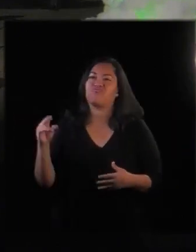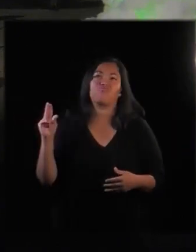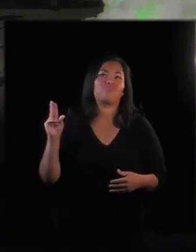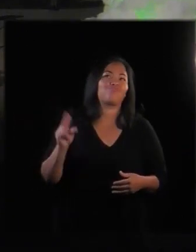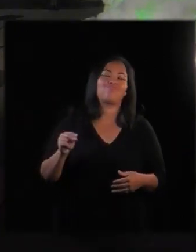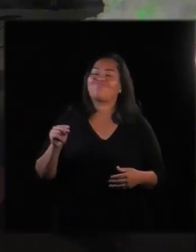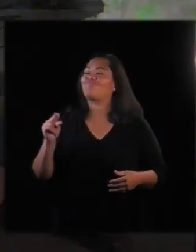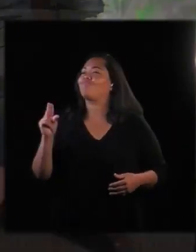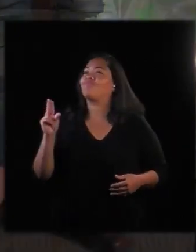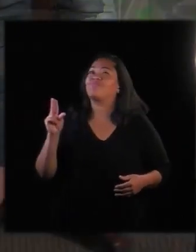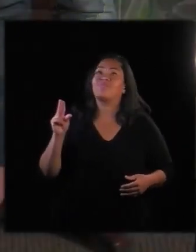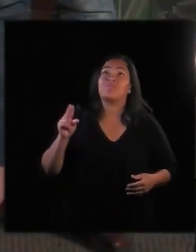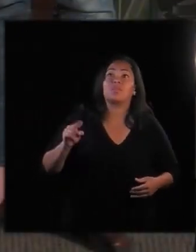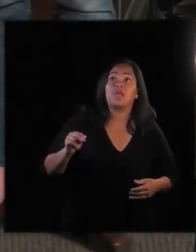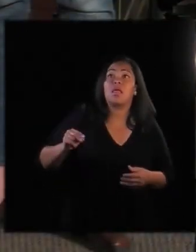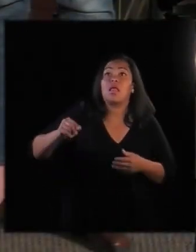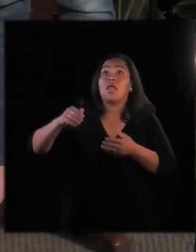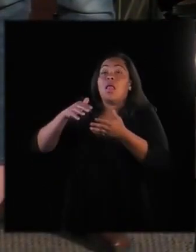afraid